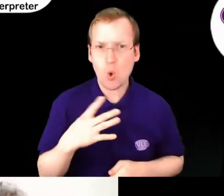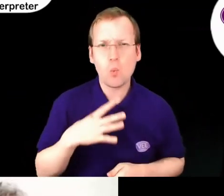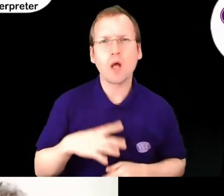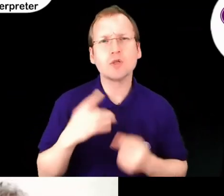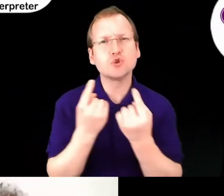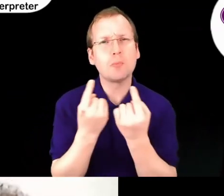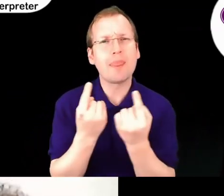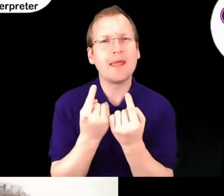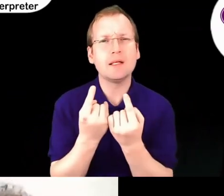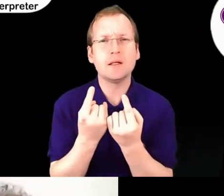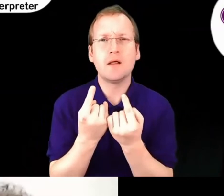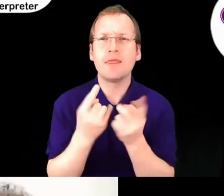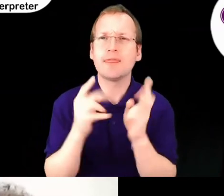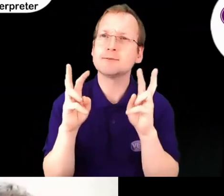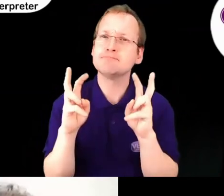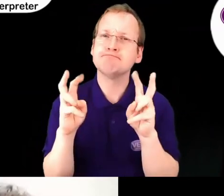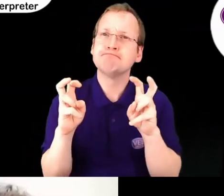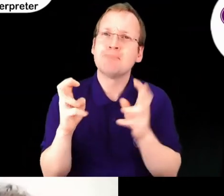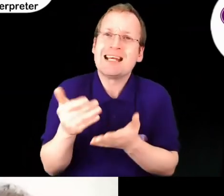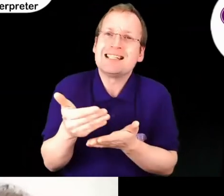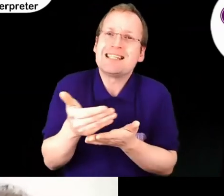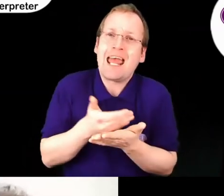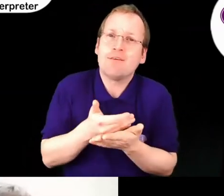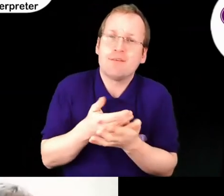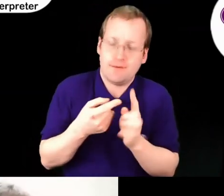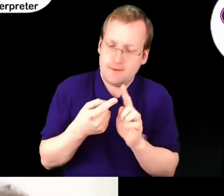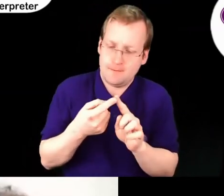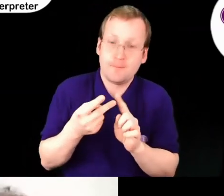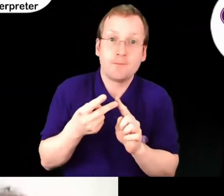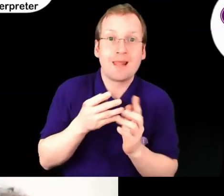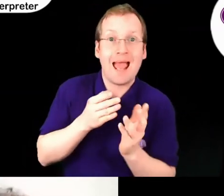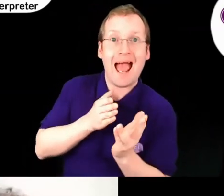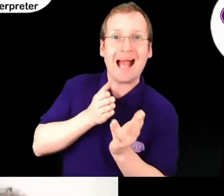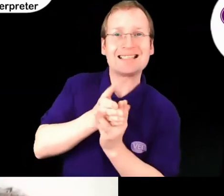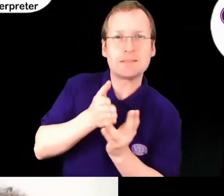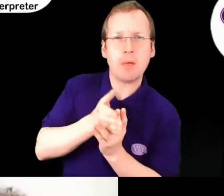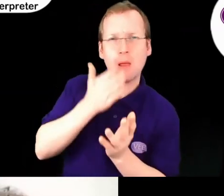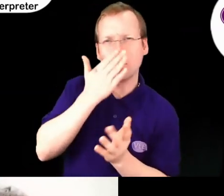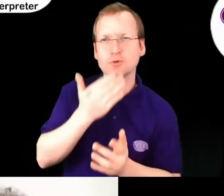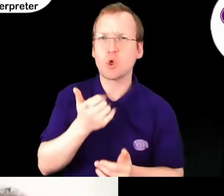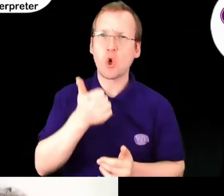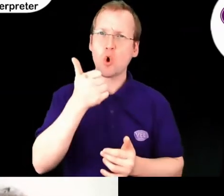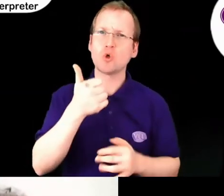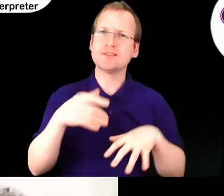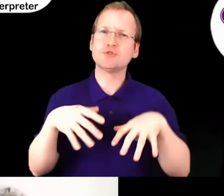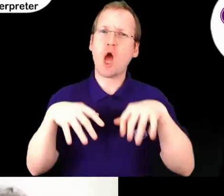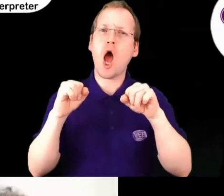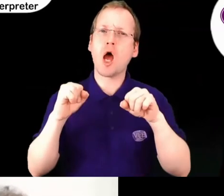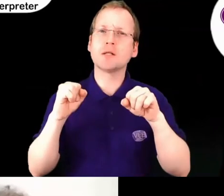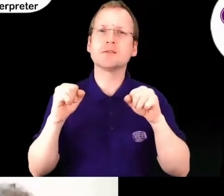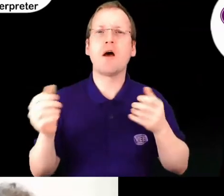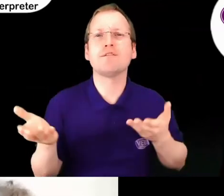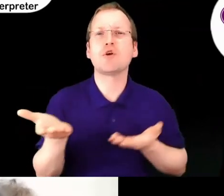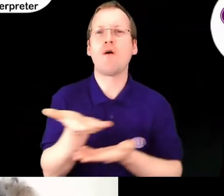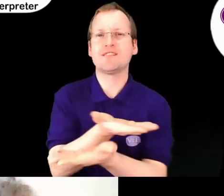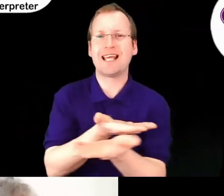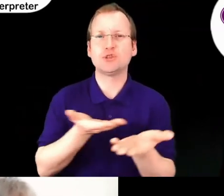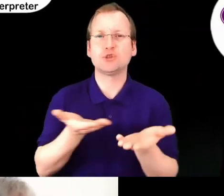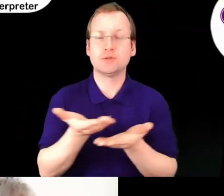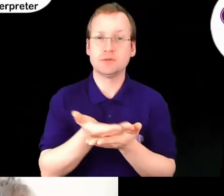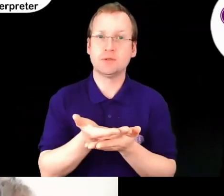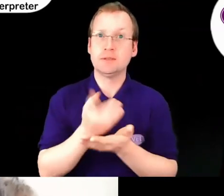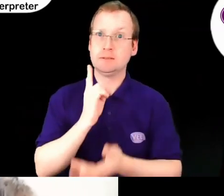is quite safe and accessible, then it seems to be quite a good kind of starter for conversation. The lovely thing was,